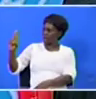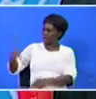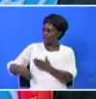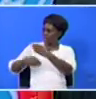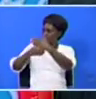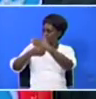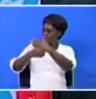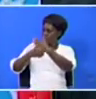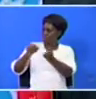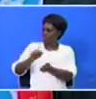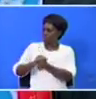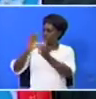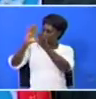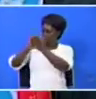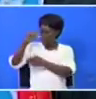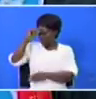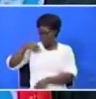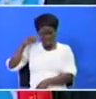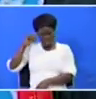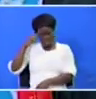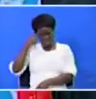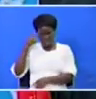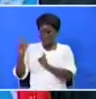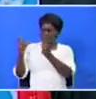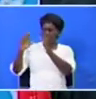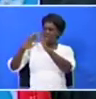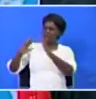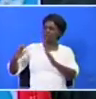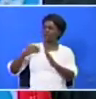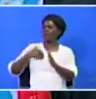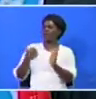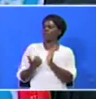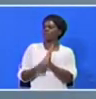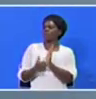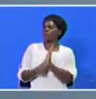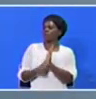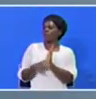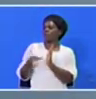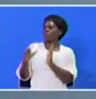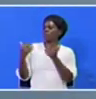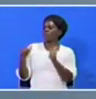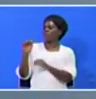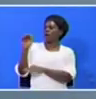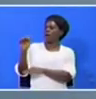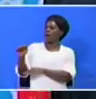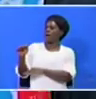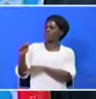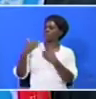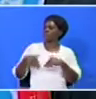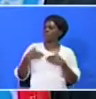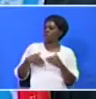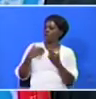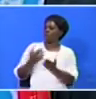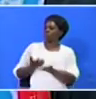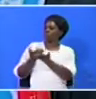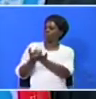the Jubilee administration. So you don't I think the media has a problem. Why does because the media you have never a problem? Ask these people to